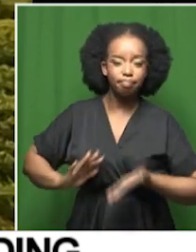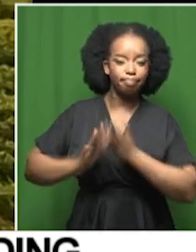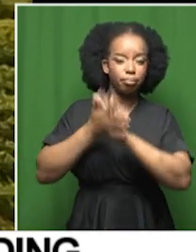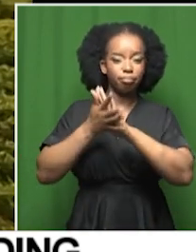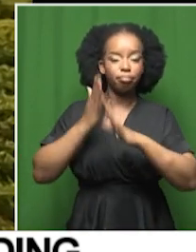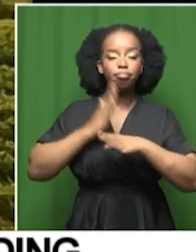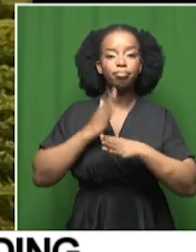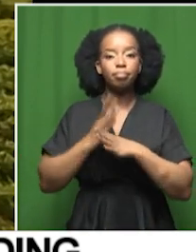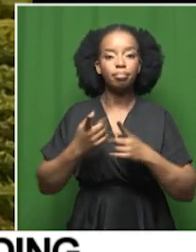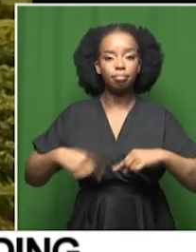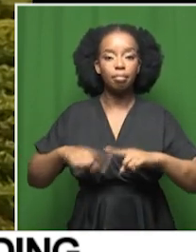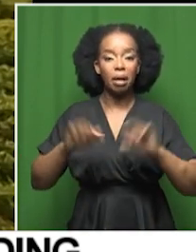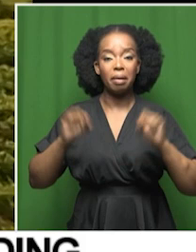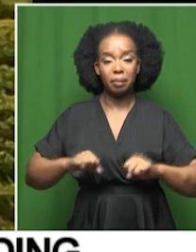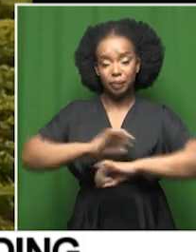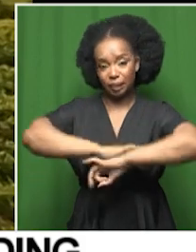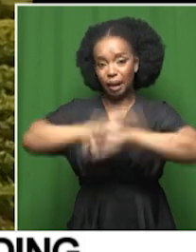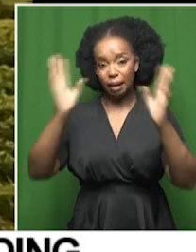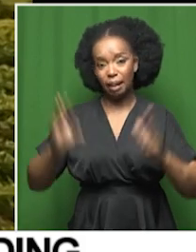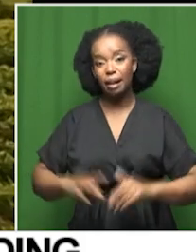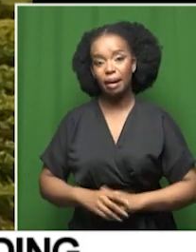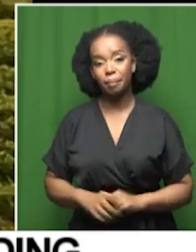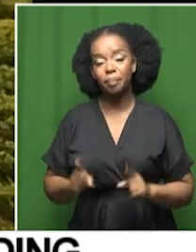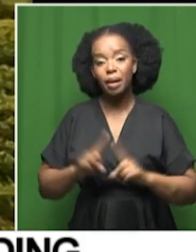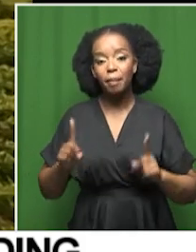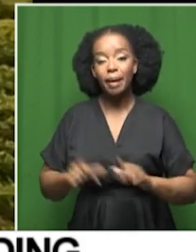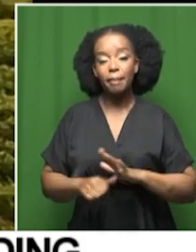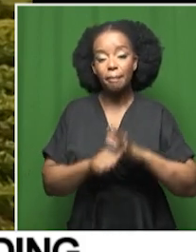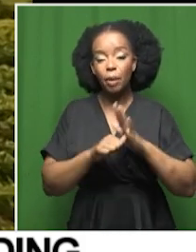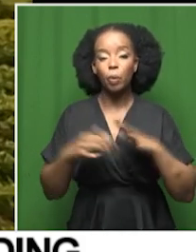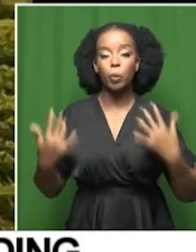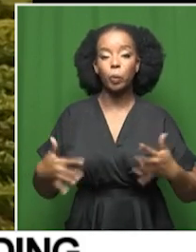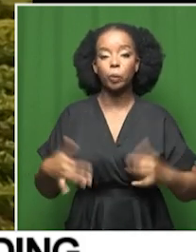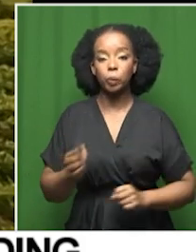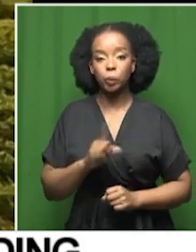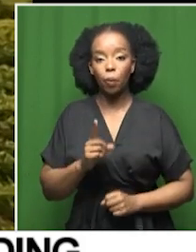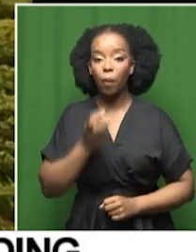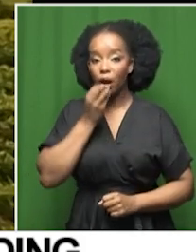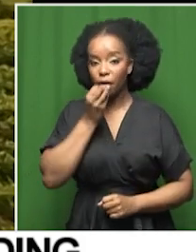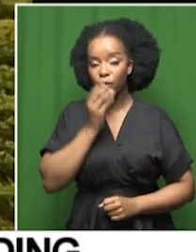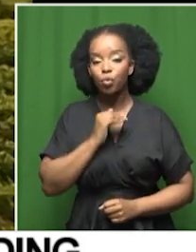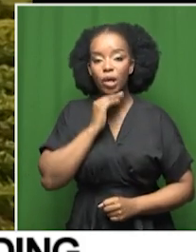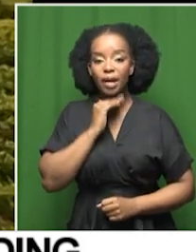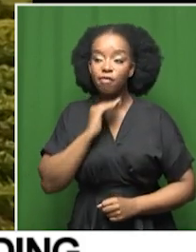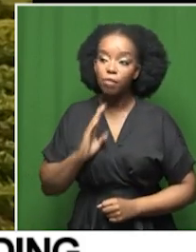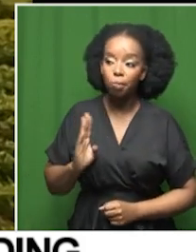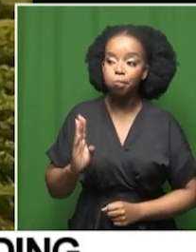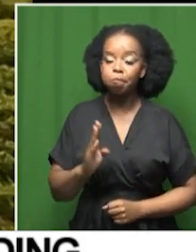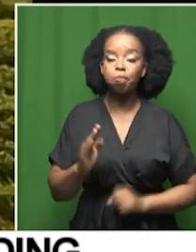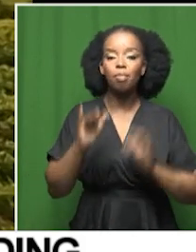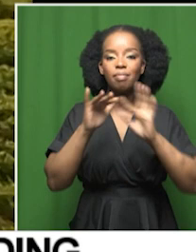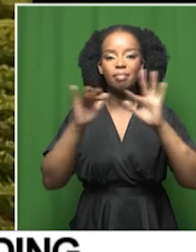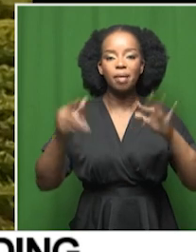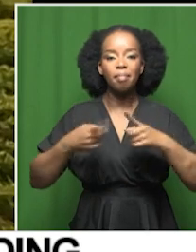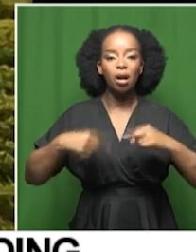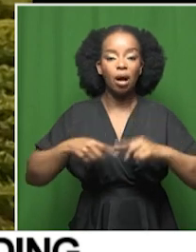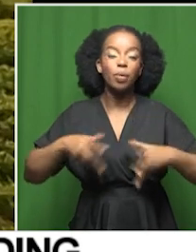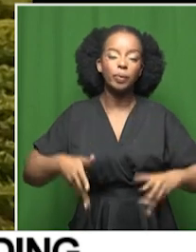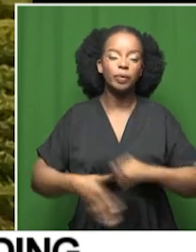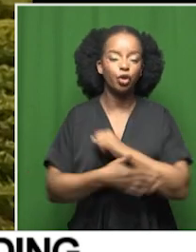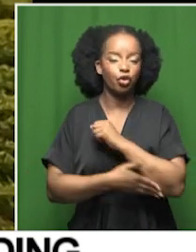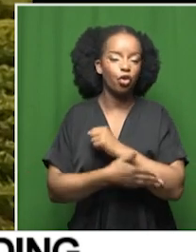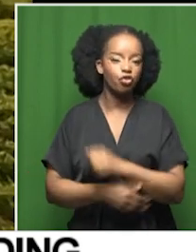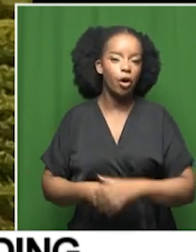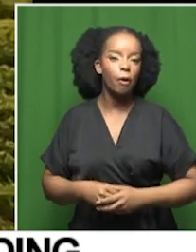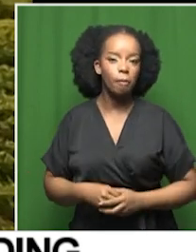the additional element that agriculture brings in, of course, is food security, which is absolutely vital for the country. So there's certainly a very clear